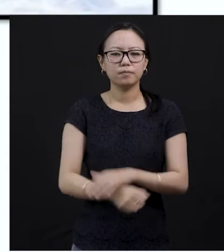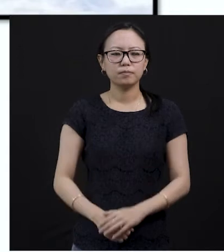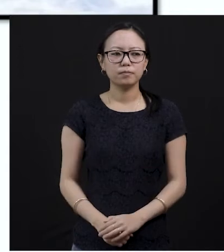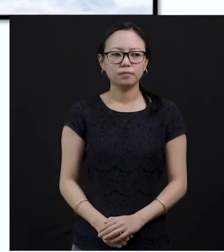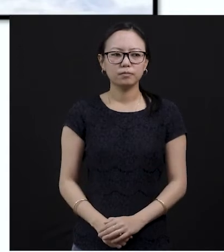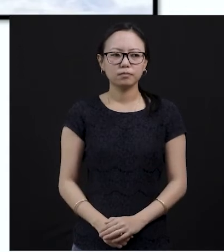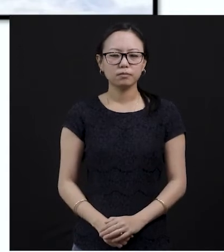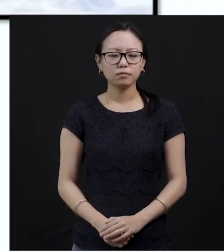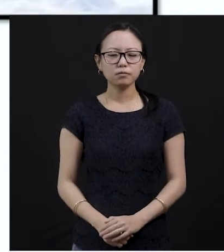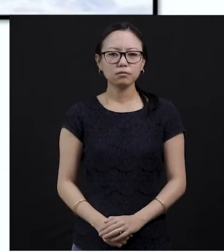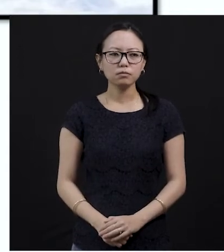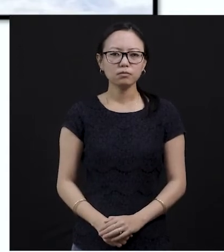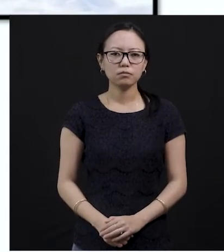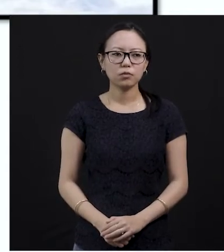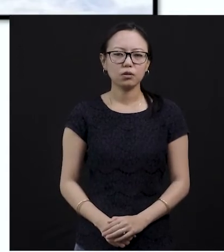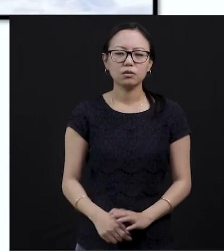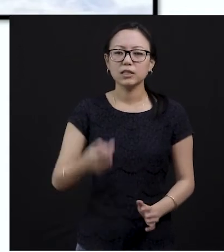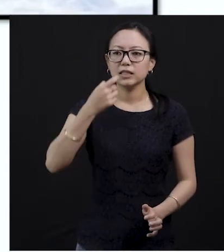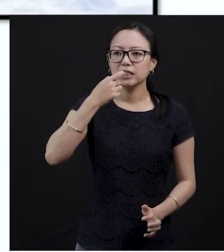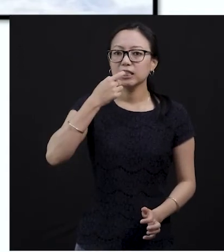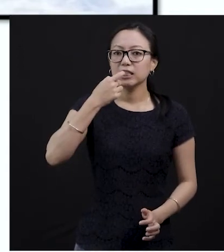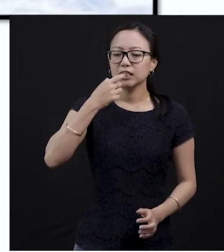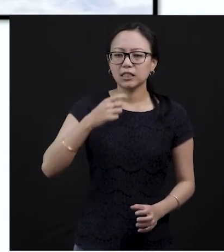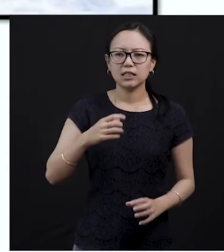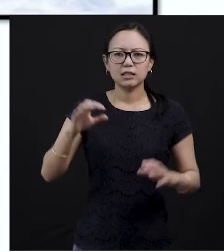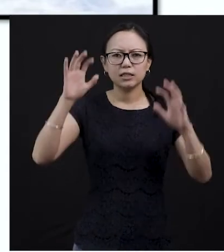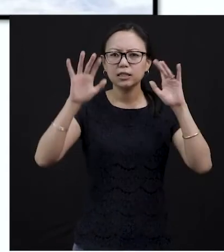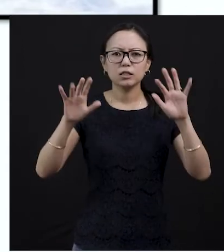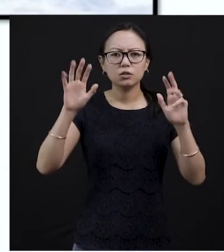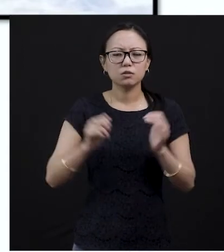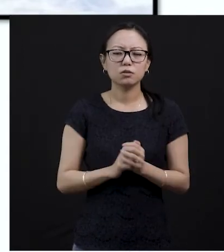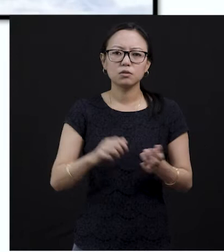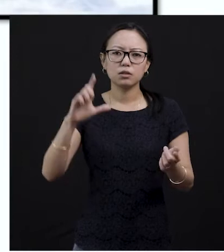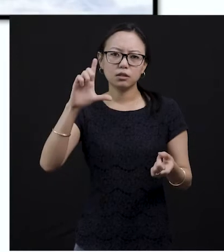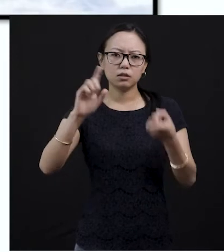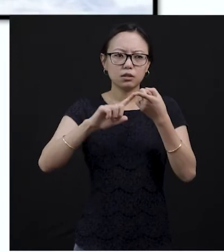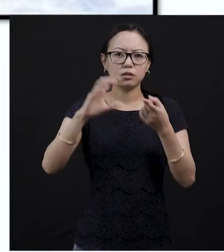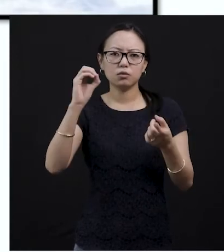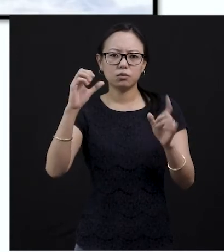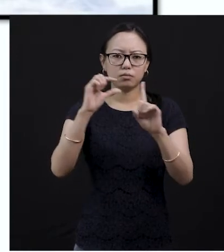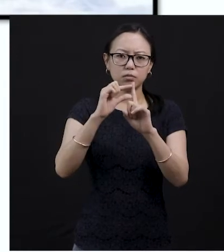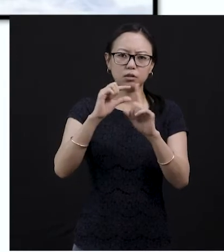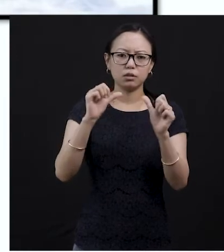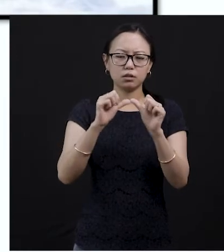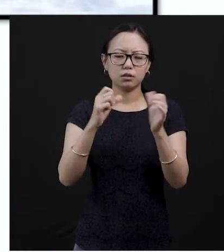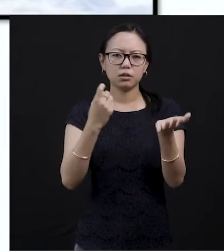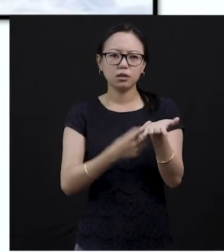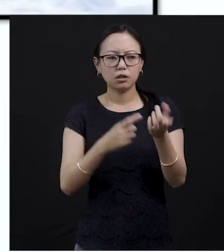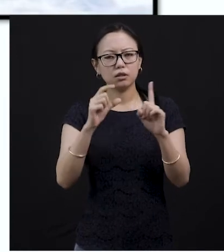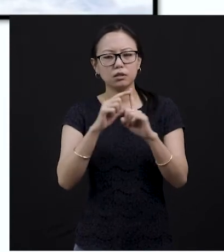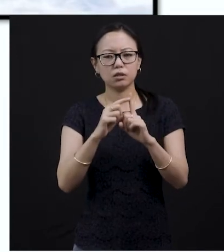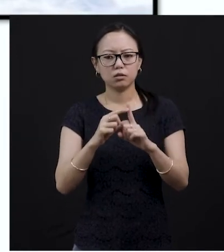See? The snow leopard has very thick fur, very thick hair. And even the